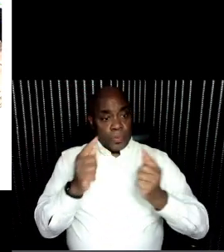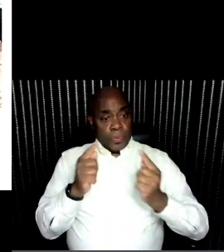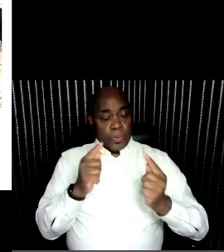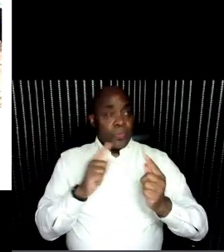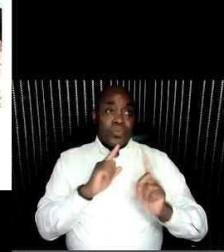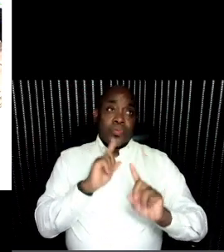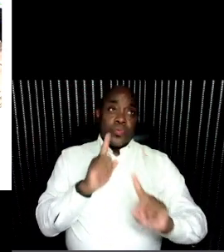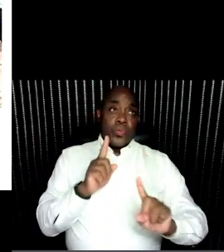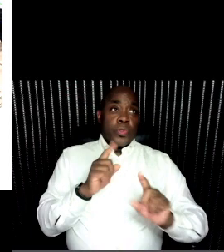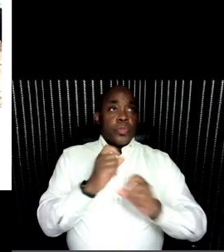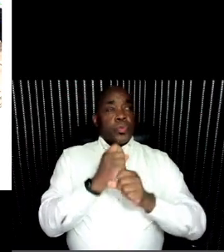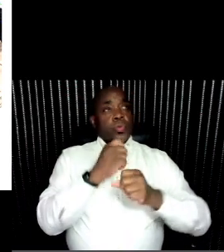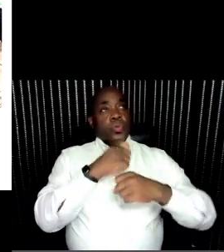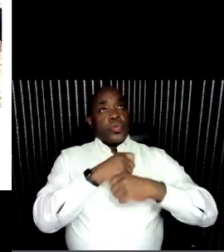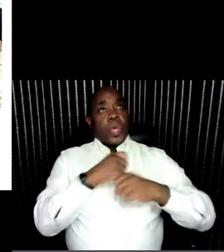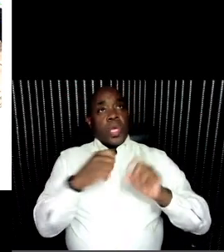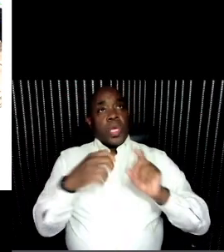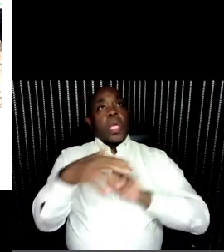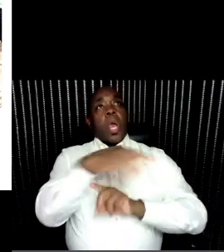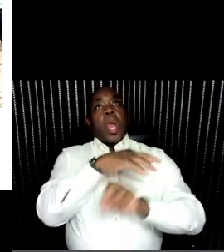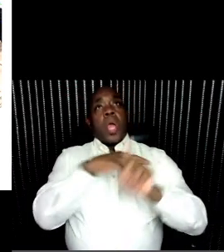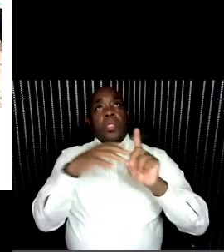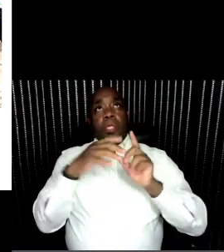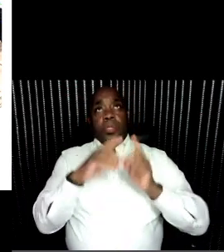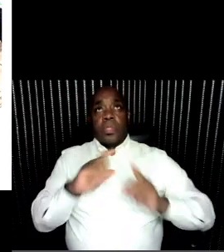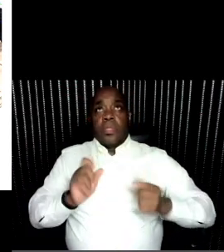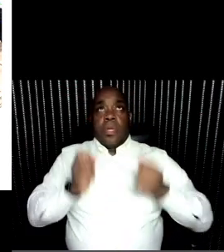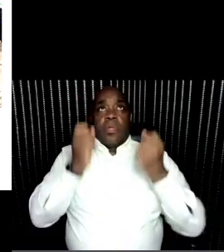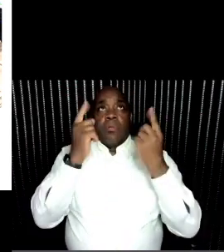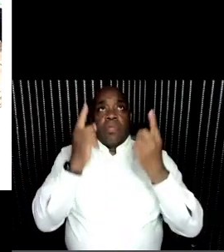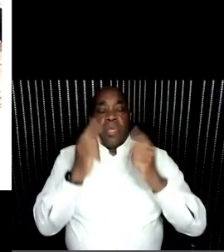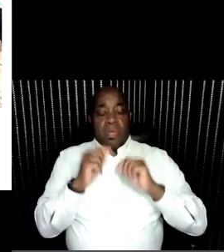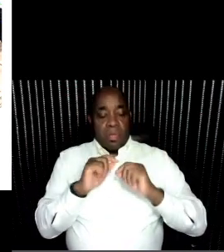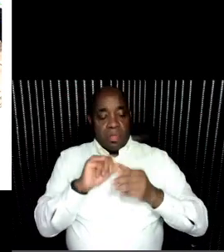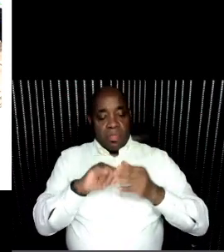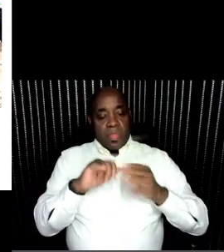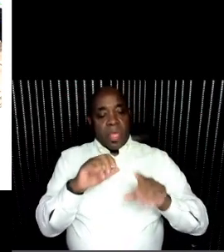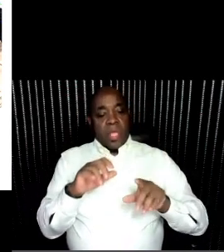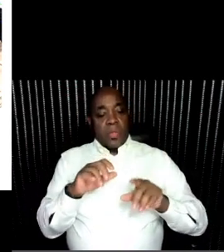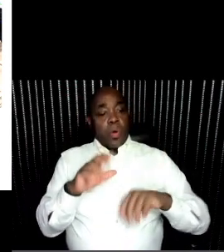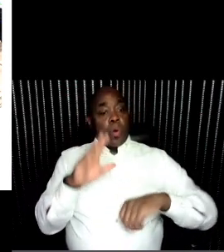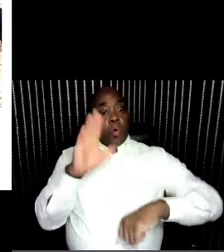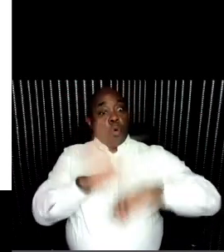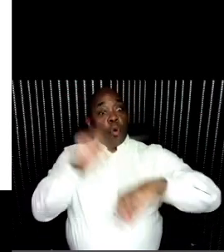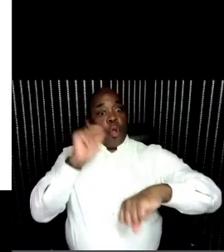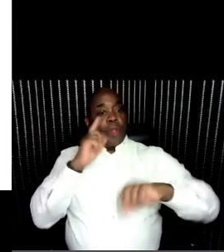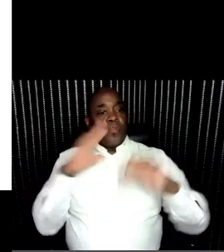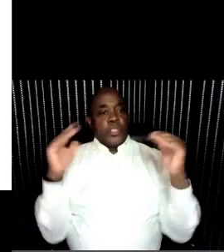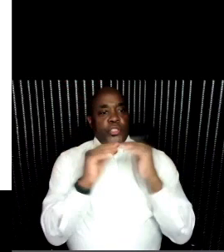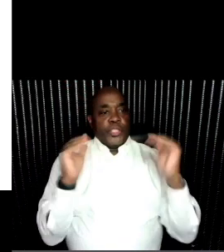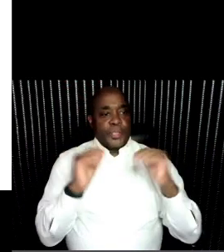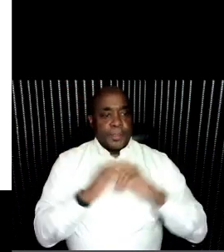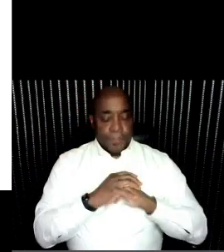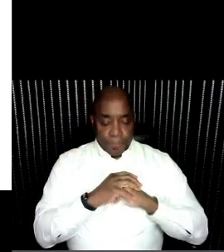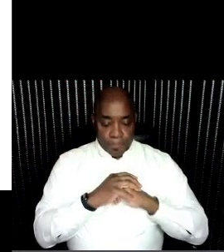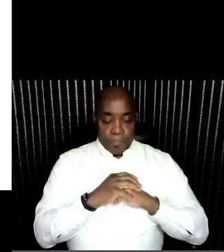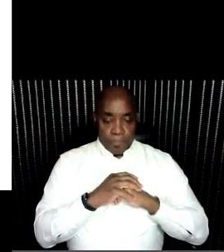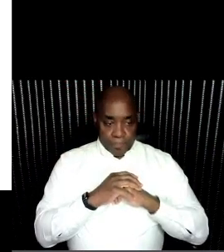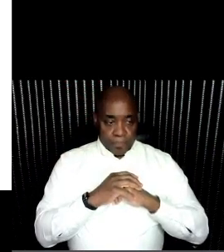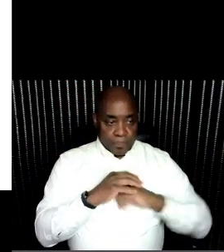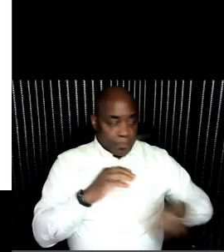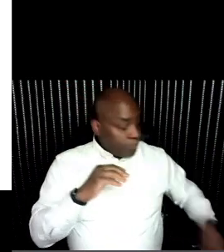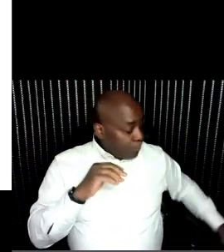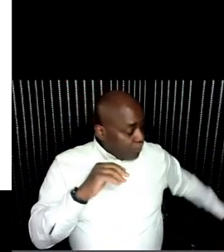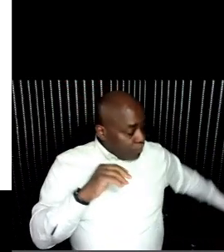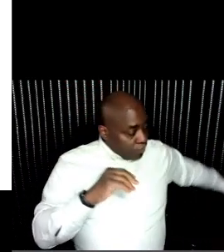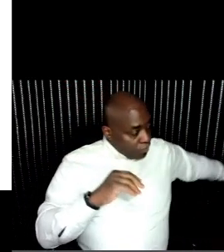a context to understand that call for justice. So as I think about